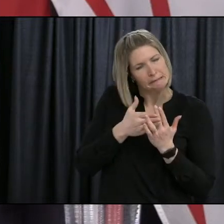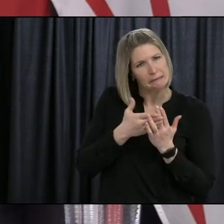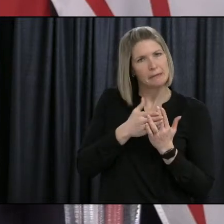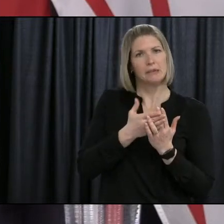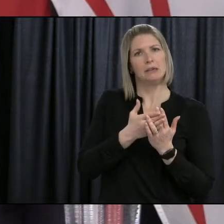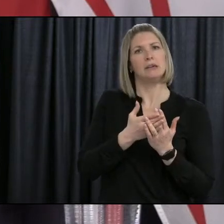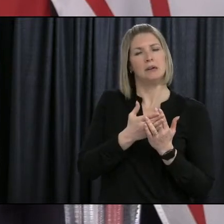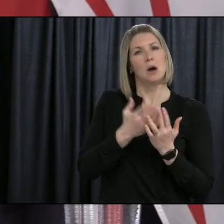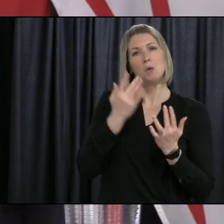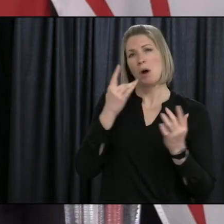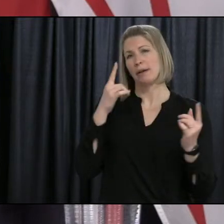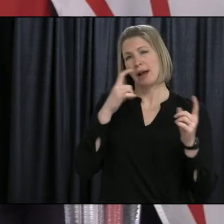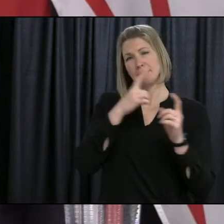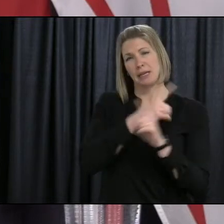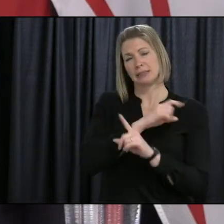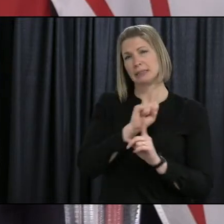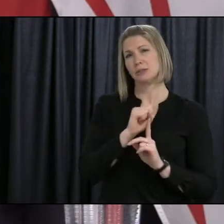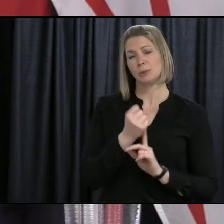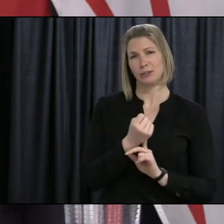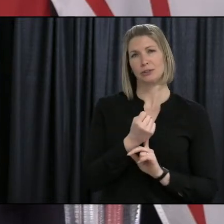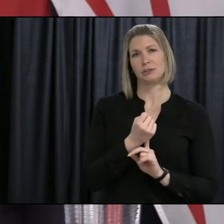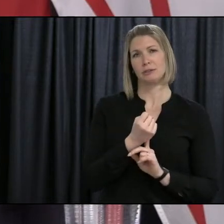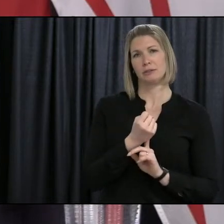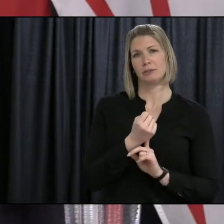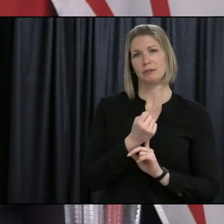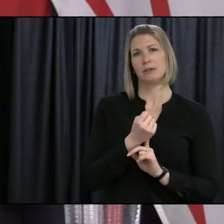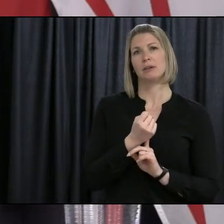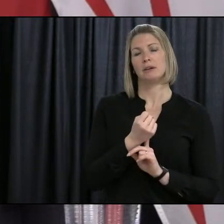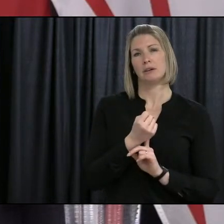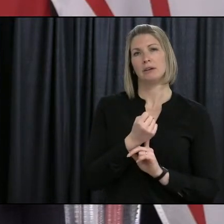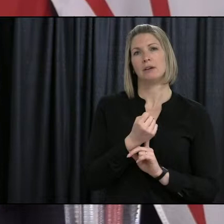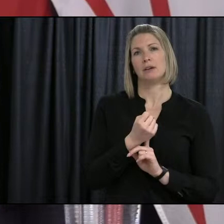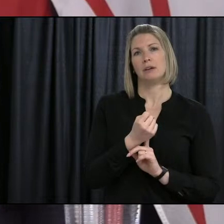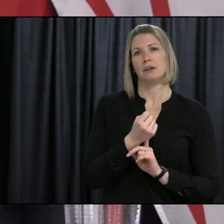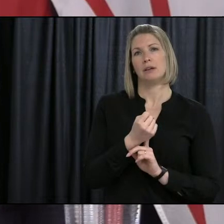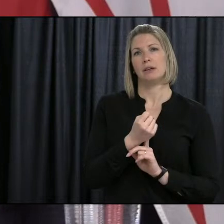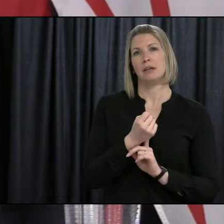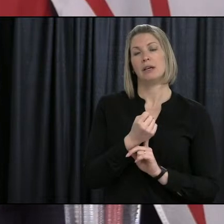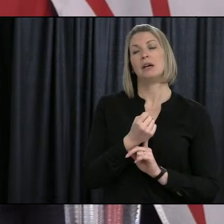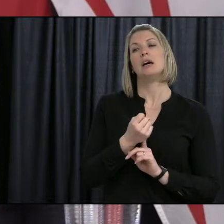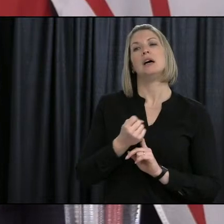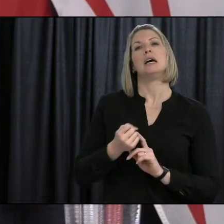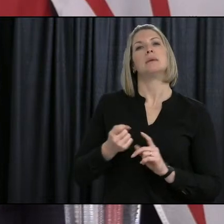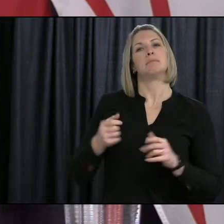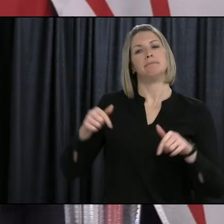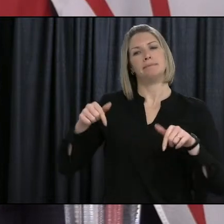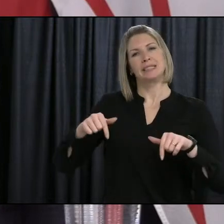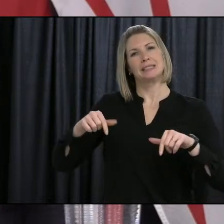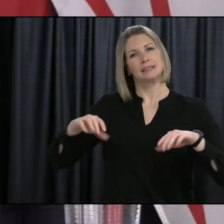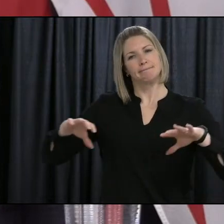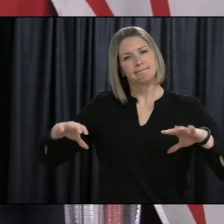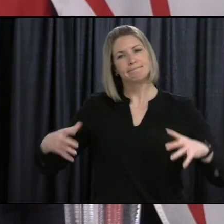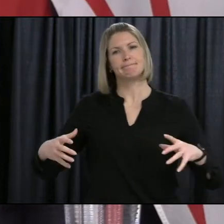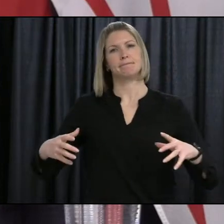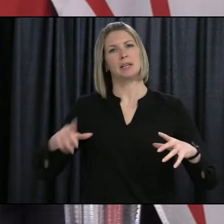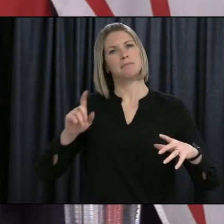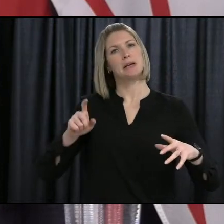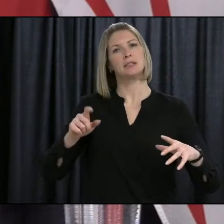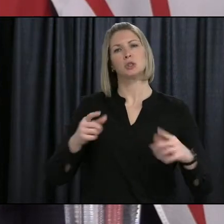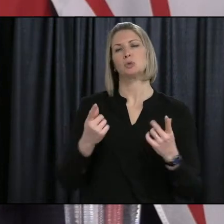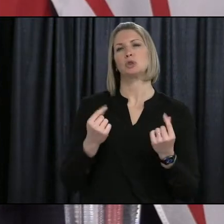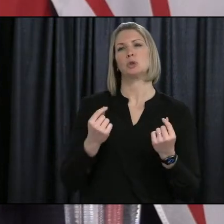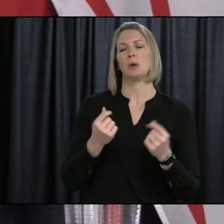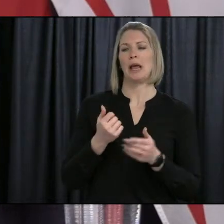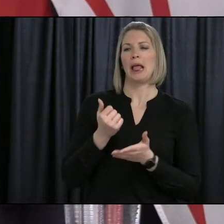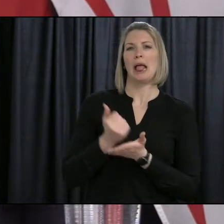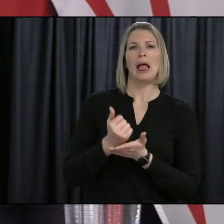situation. And as we come together as a society and help and lean on each other, then that's going to be one of the best ways to get through.